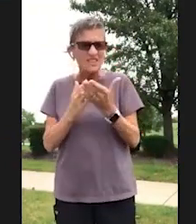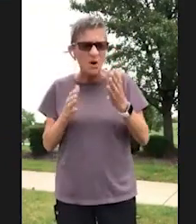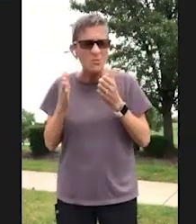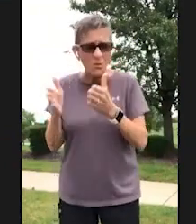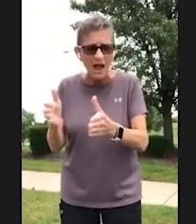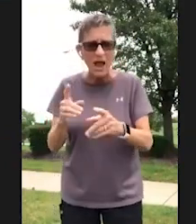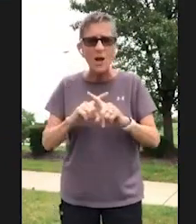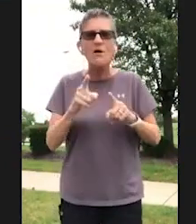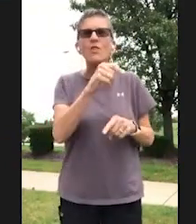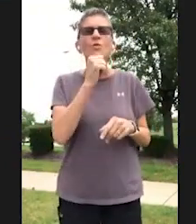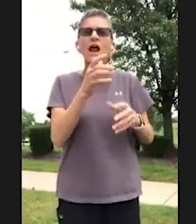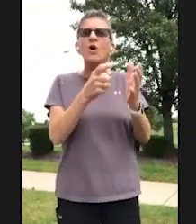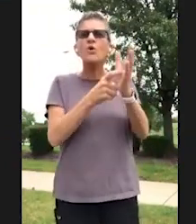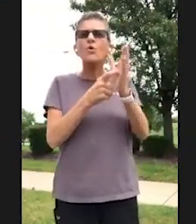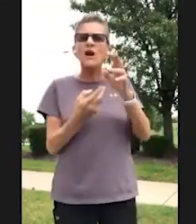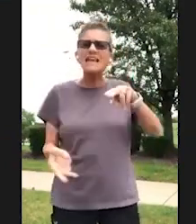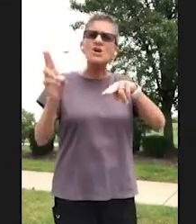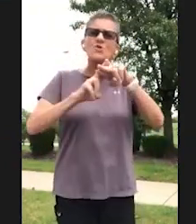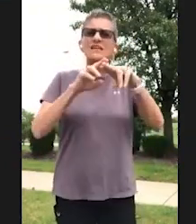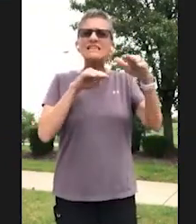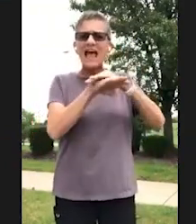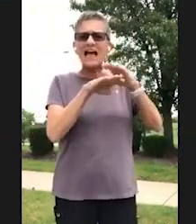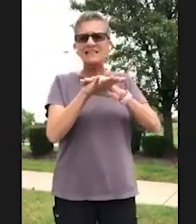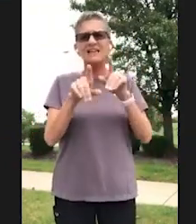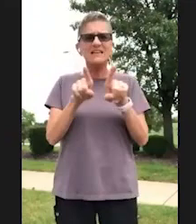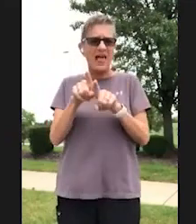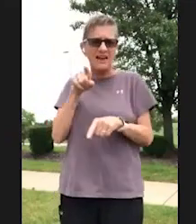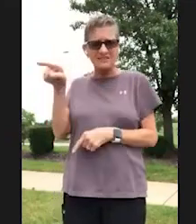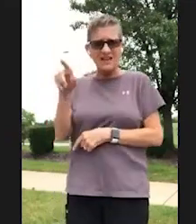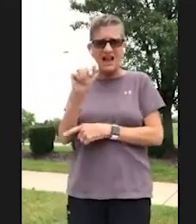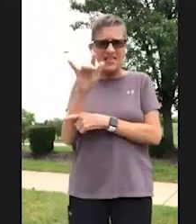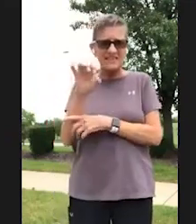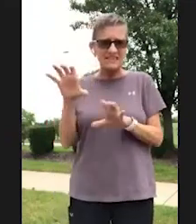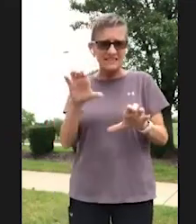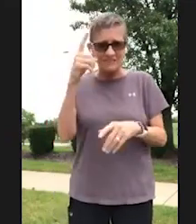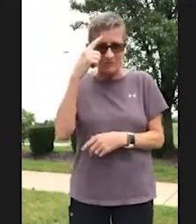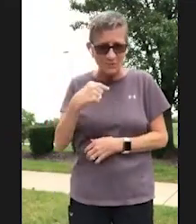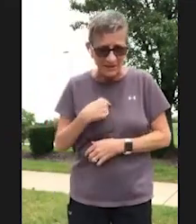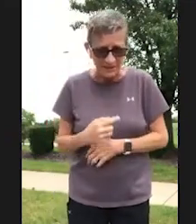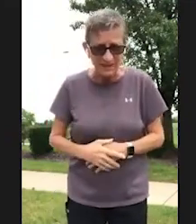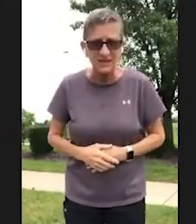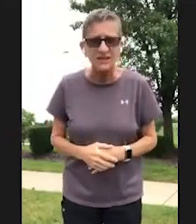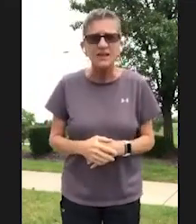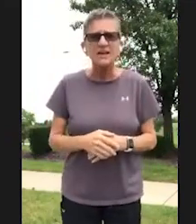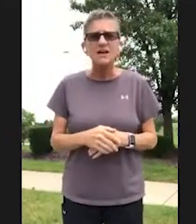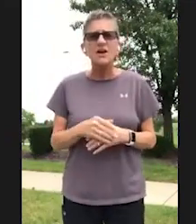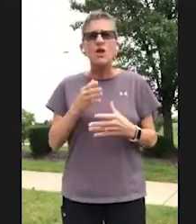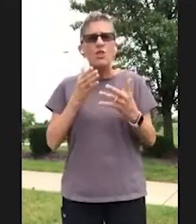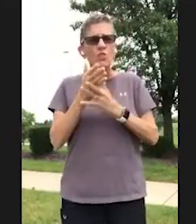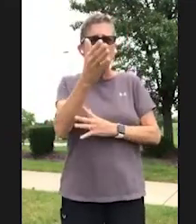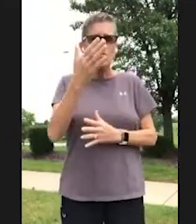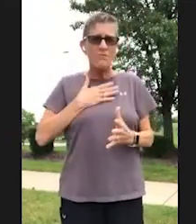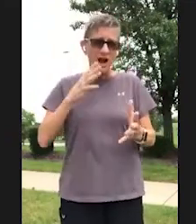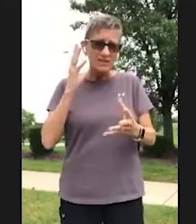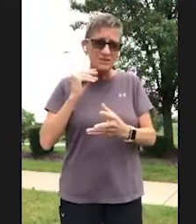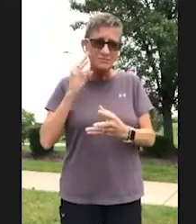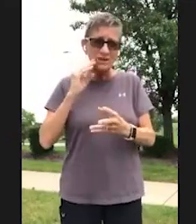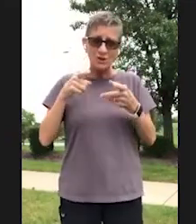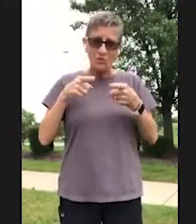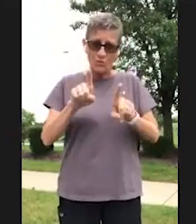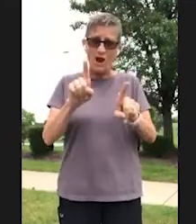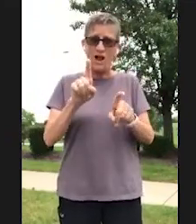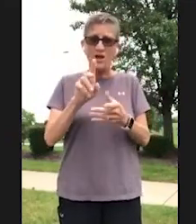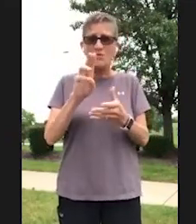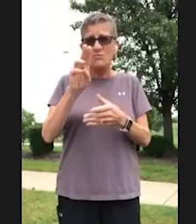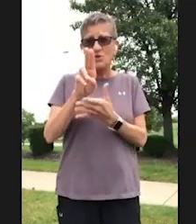increase access in the way that Elise's course had done for me. Throughout my experience as a student at Michigan,